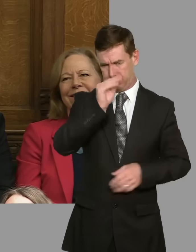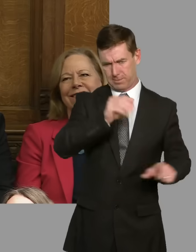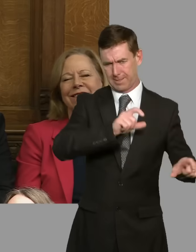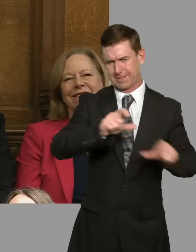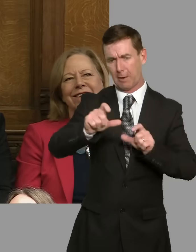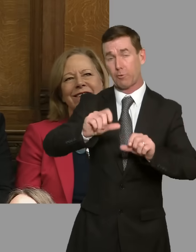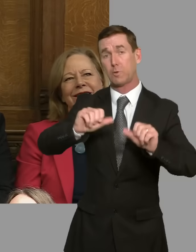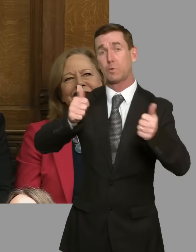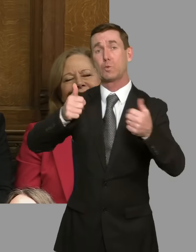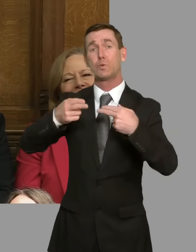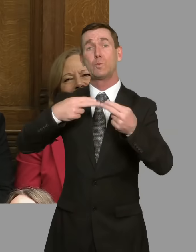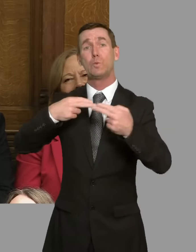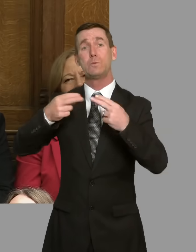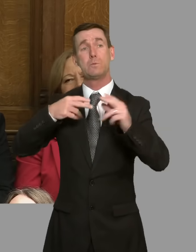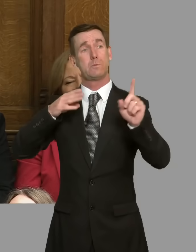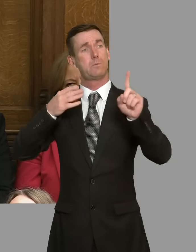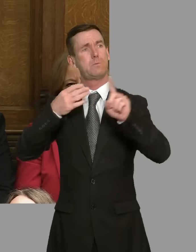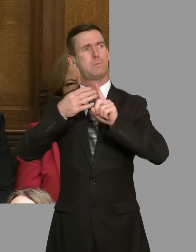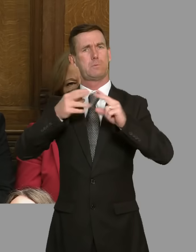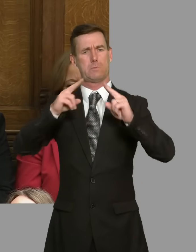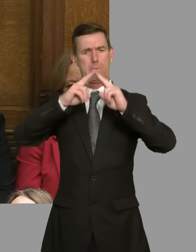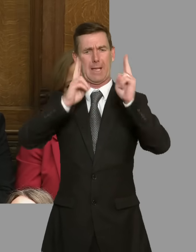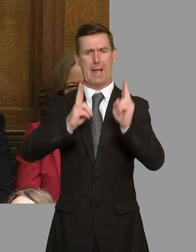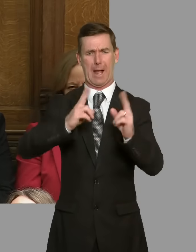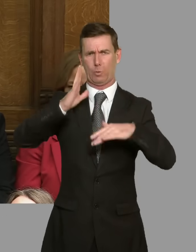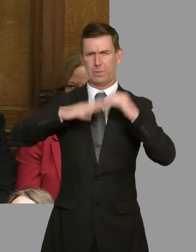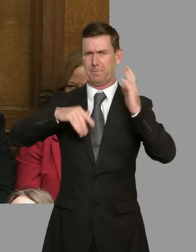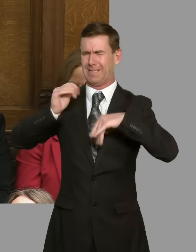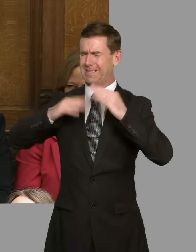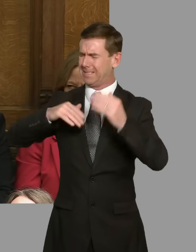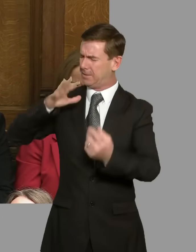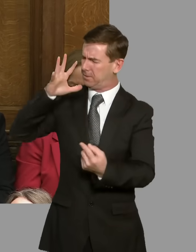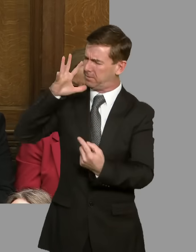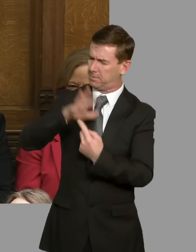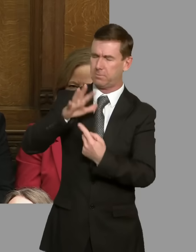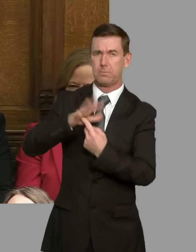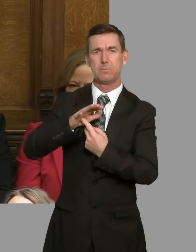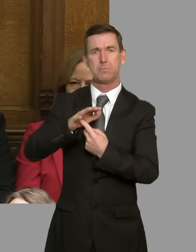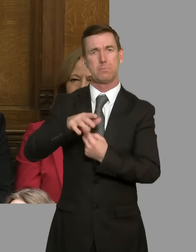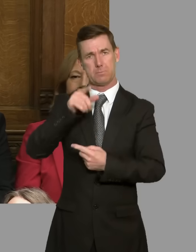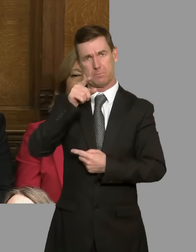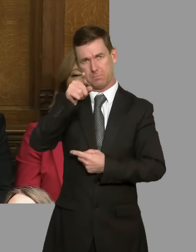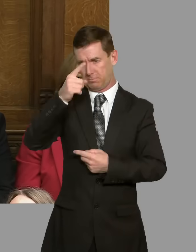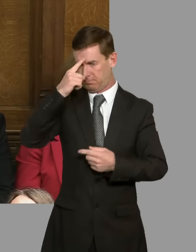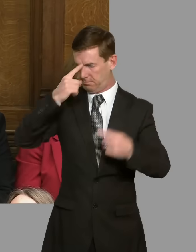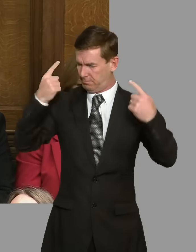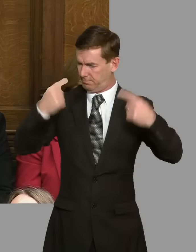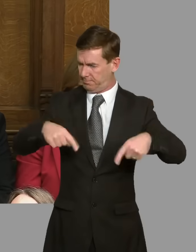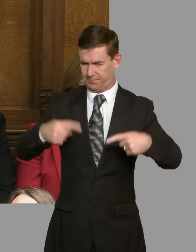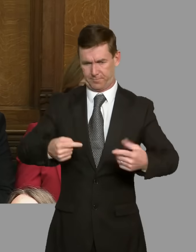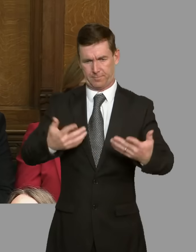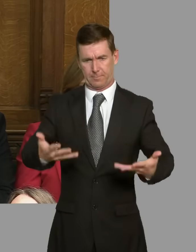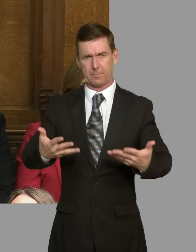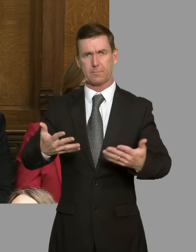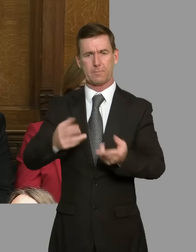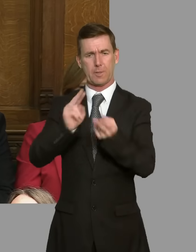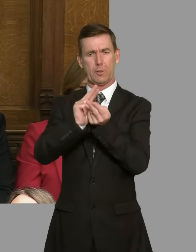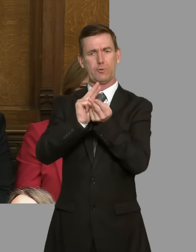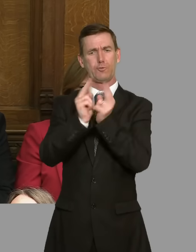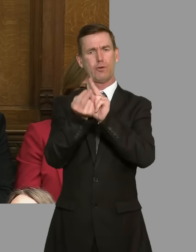his government. By giving the go-ahead today to the Chesterfield-Staveley regeneration route, he'll help us to